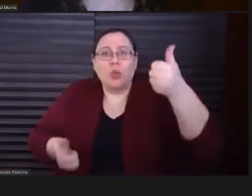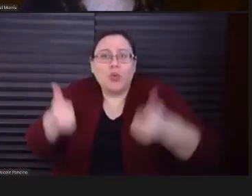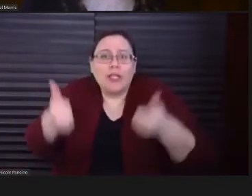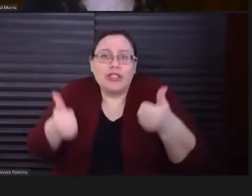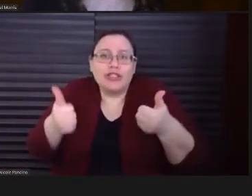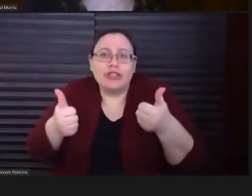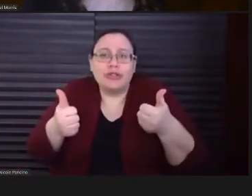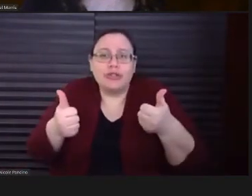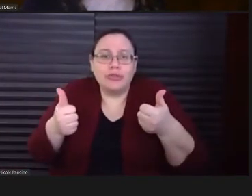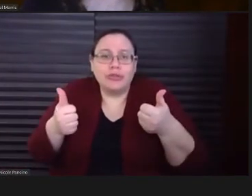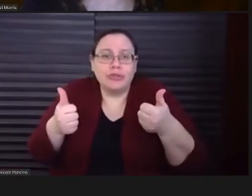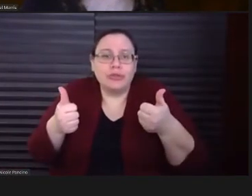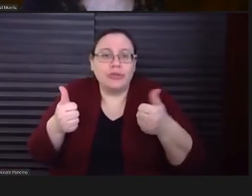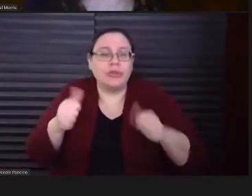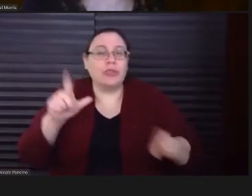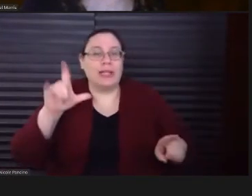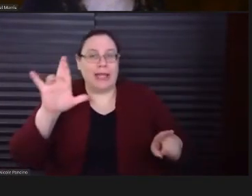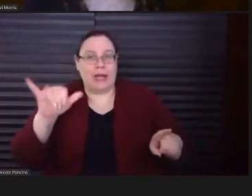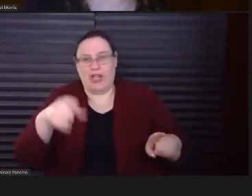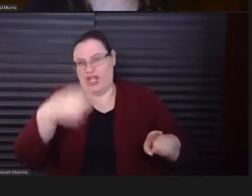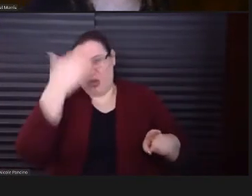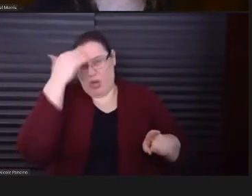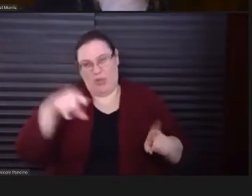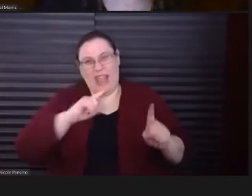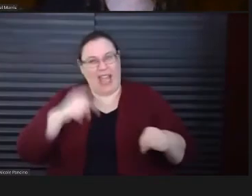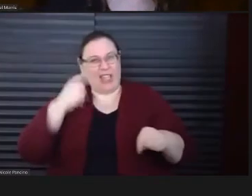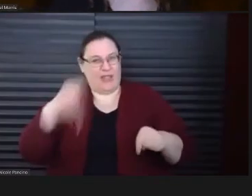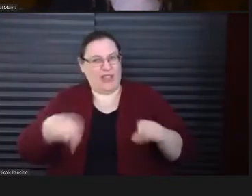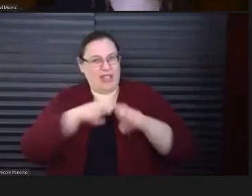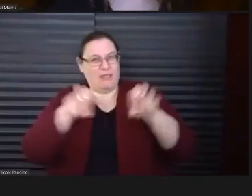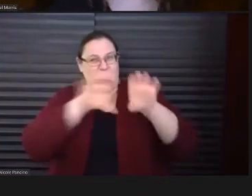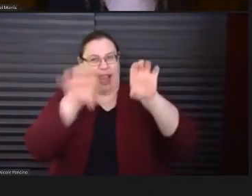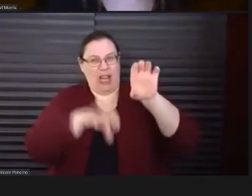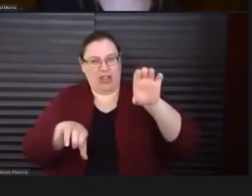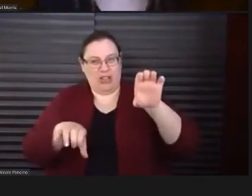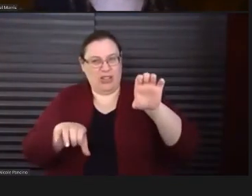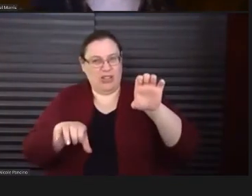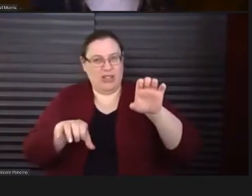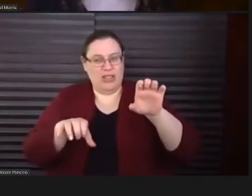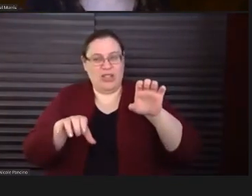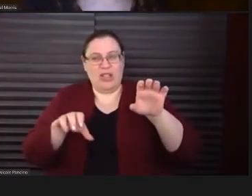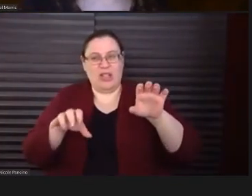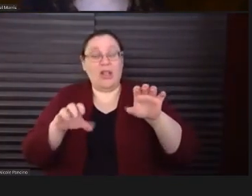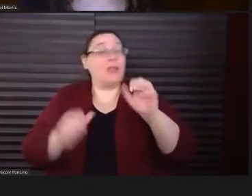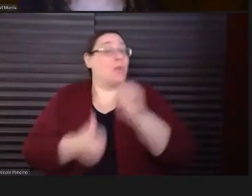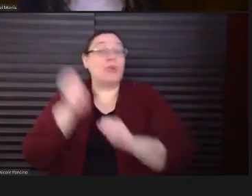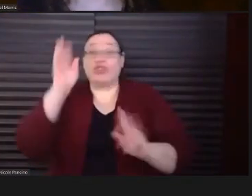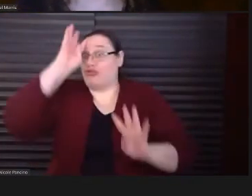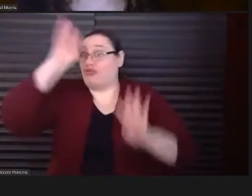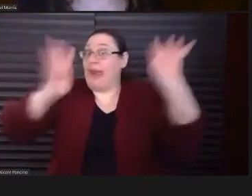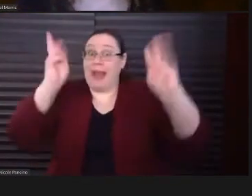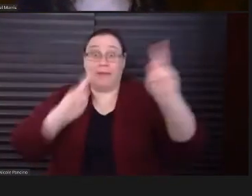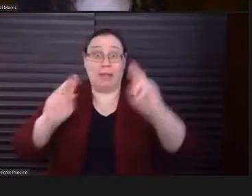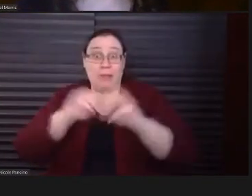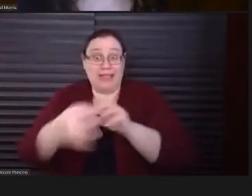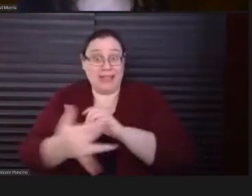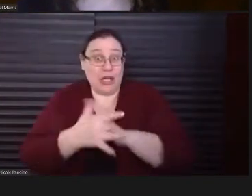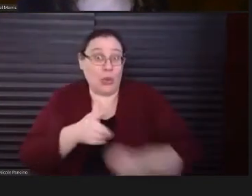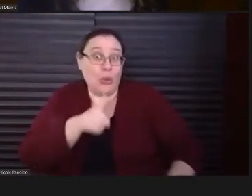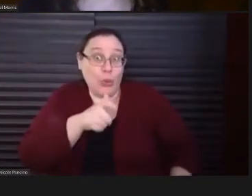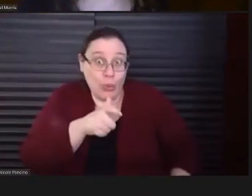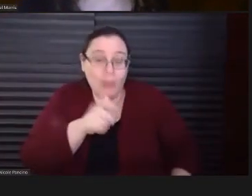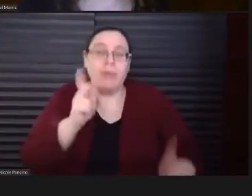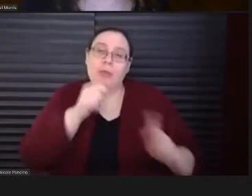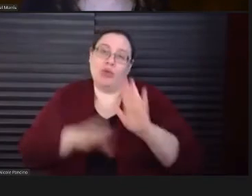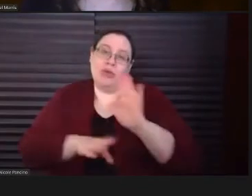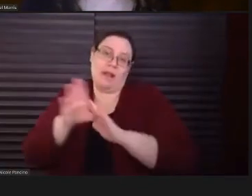Well, you know, this panel is going to say that there are no more creative people in the world of technology than ones who are developing